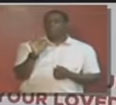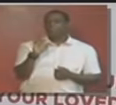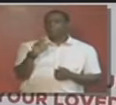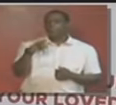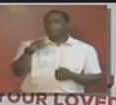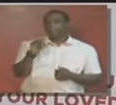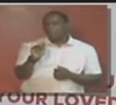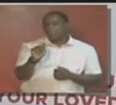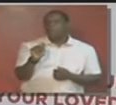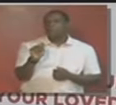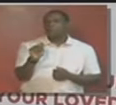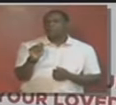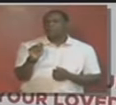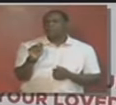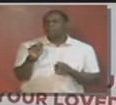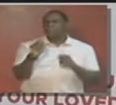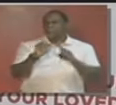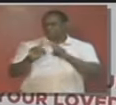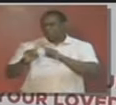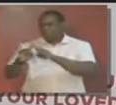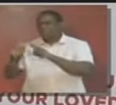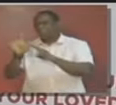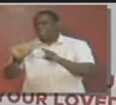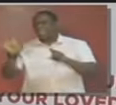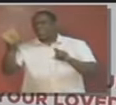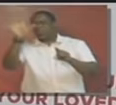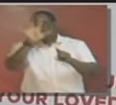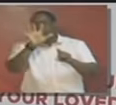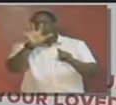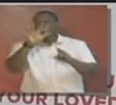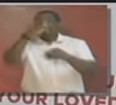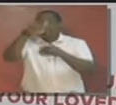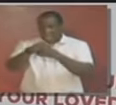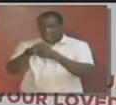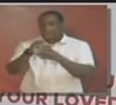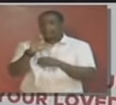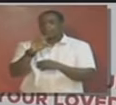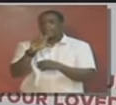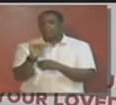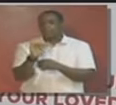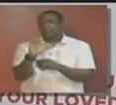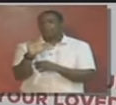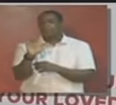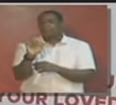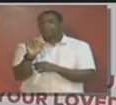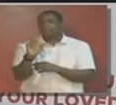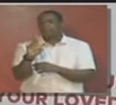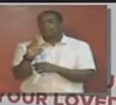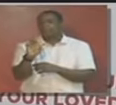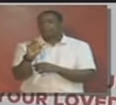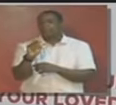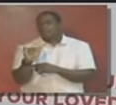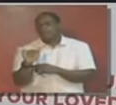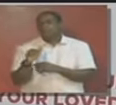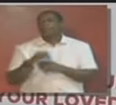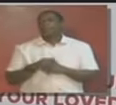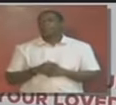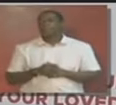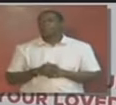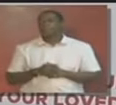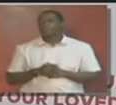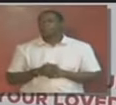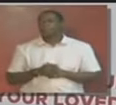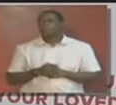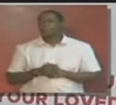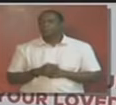several areas within County Caroni where we are seeing the clusters. The second question you